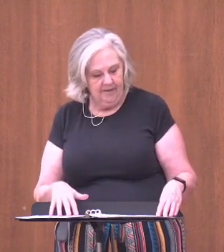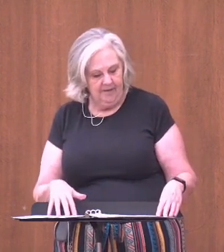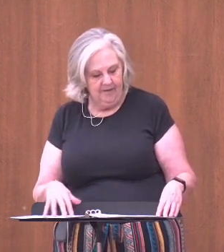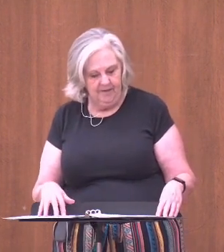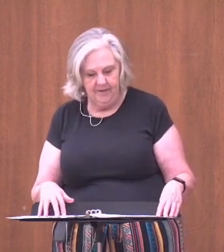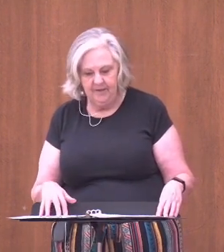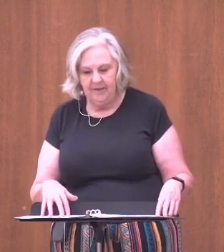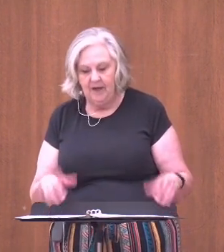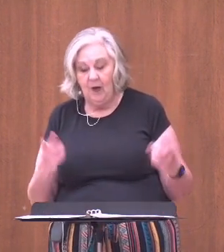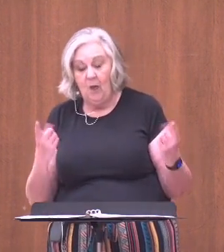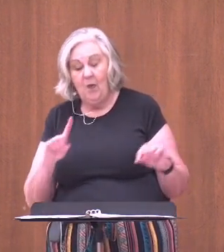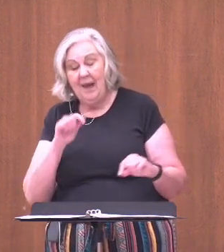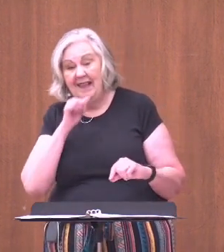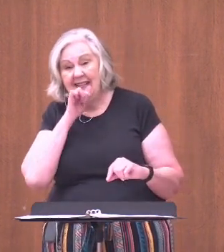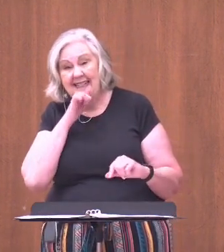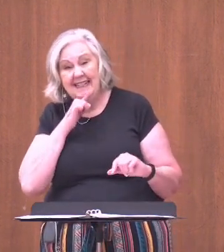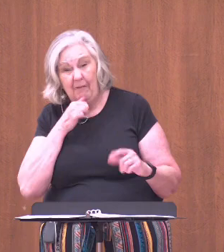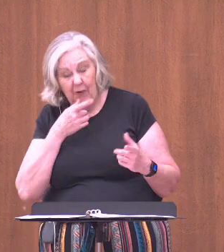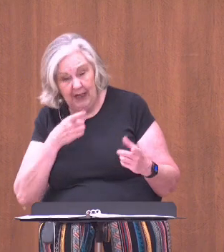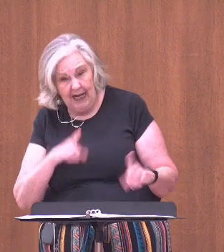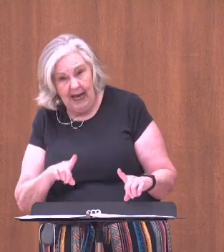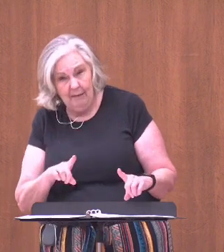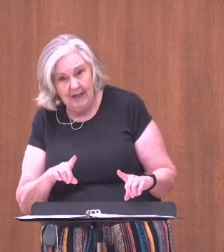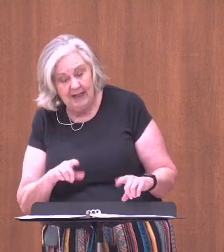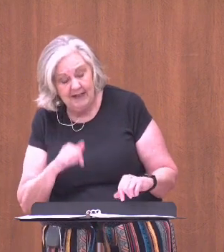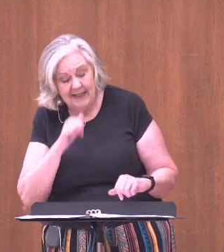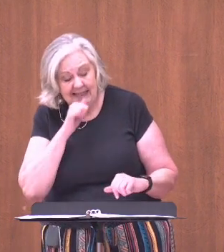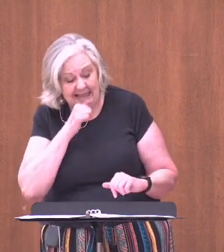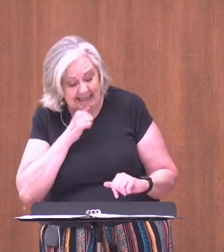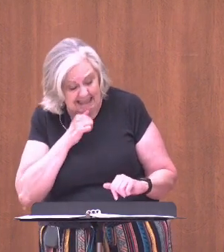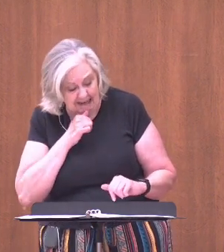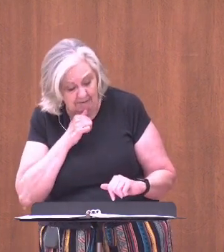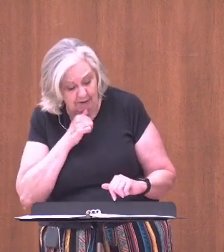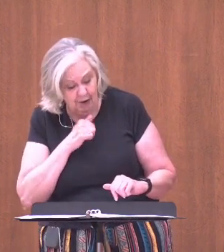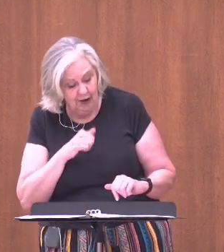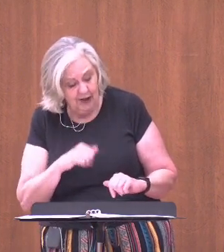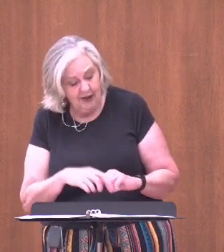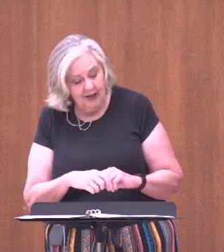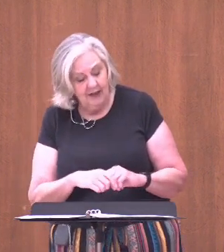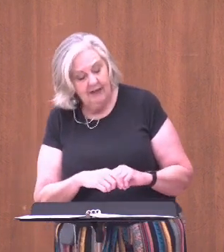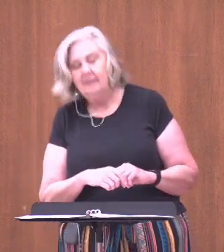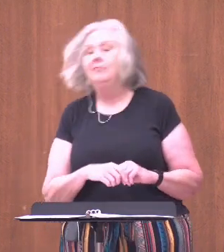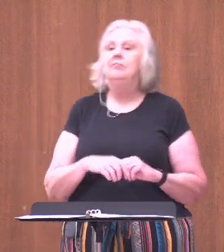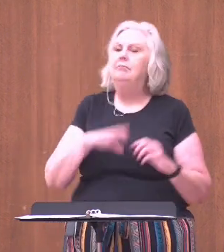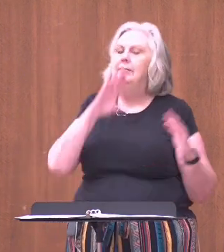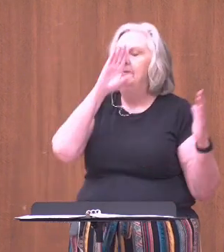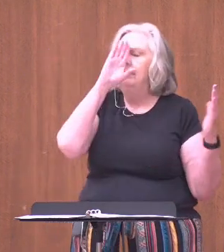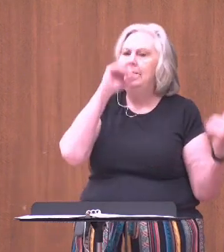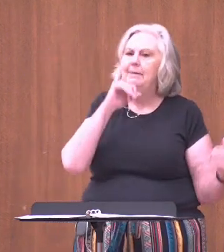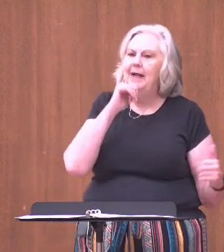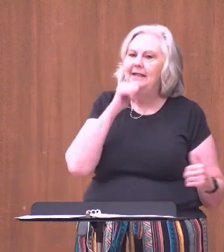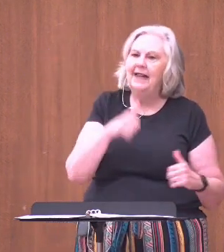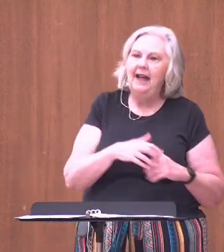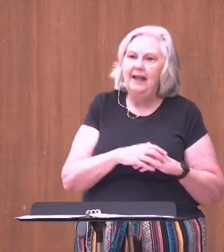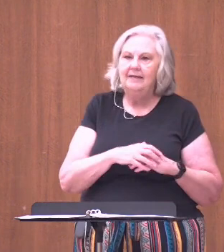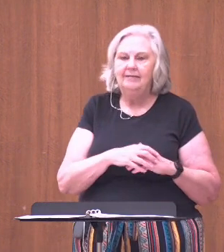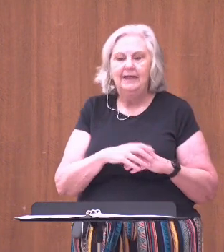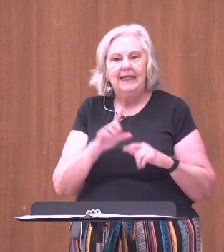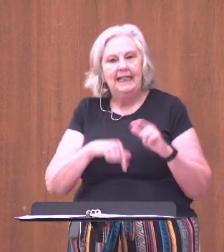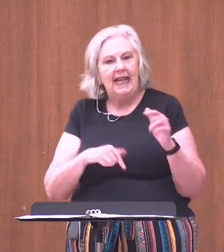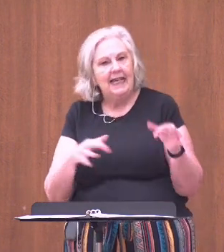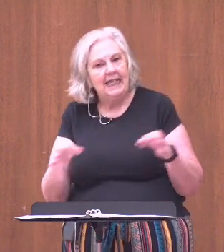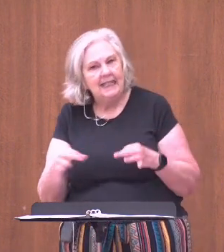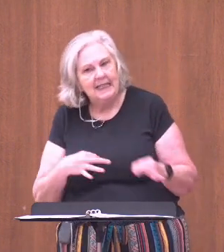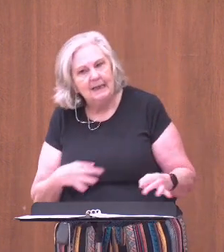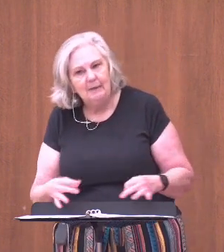When suffering comes, suffering that is unexpected, unexplained,